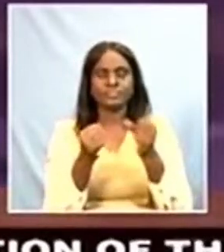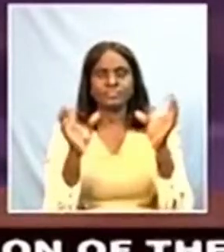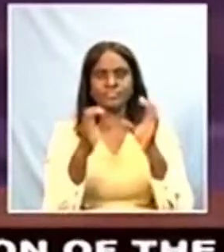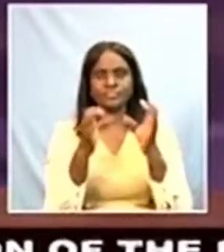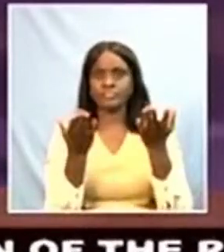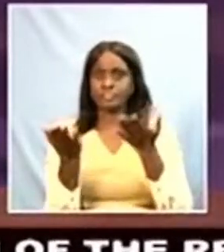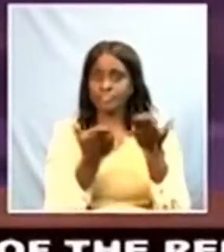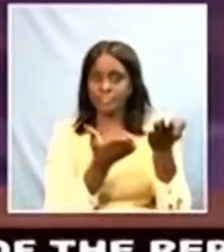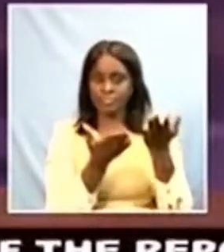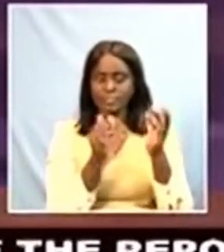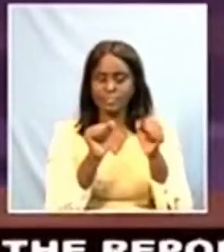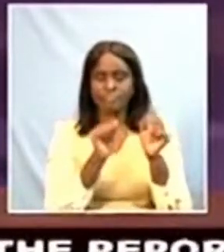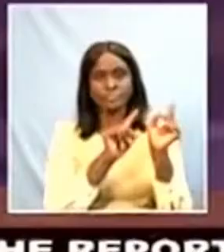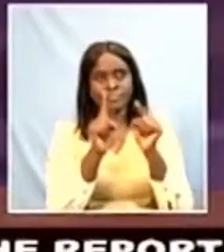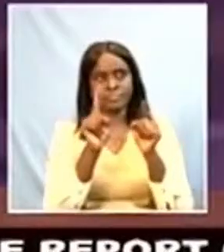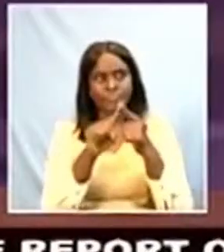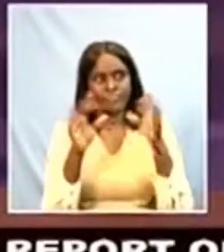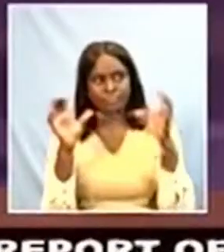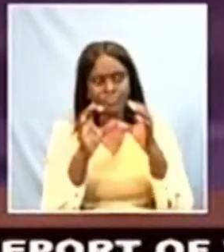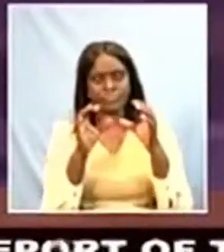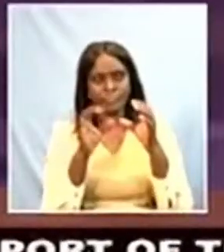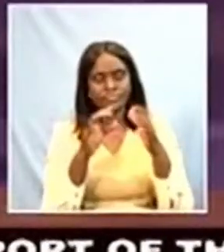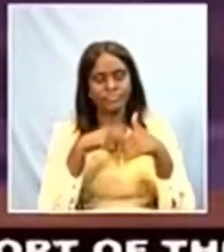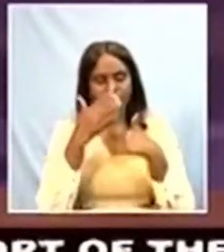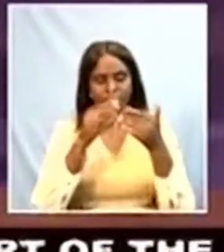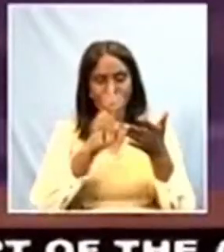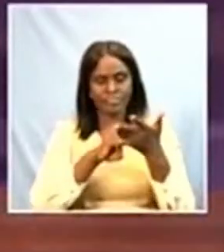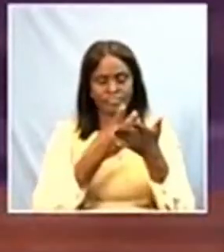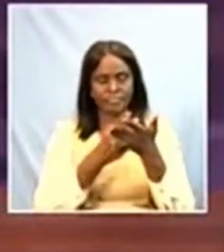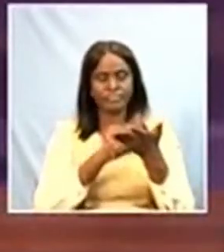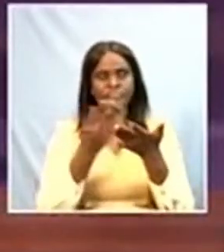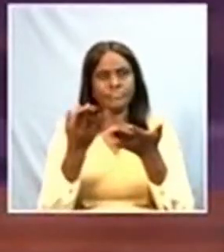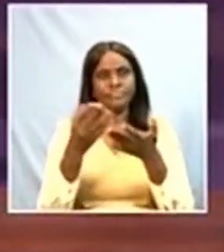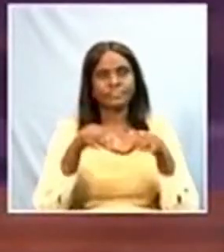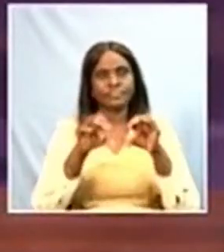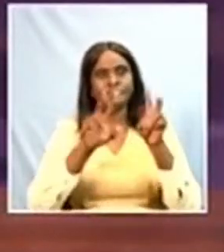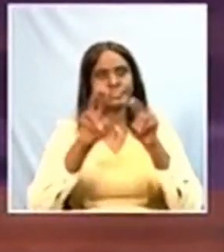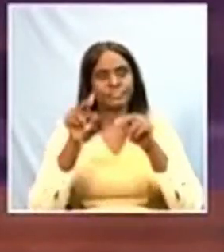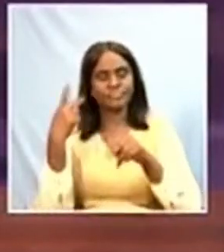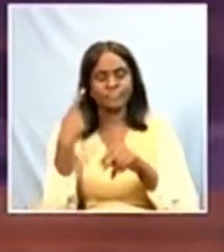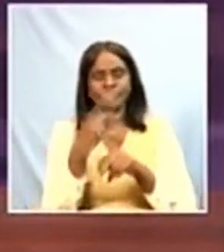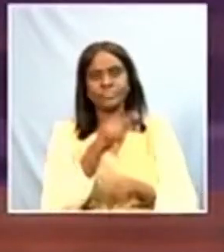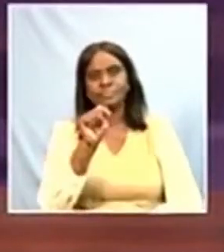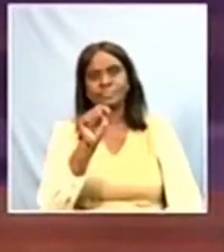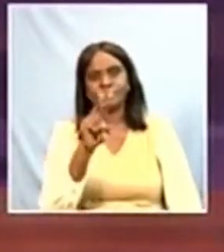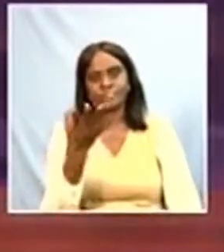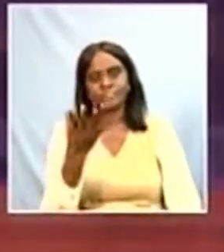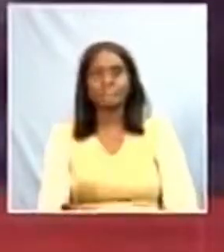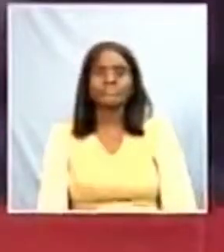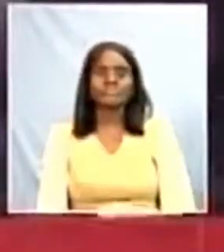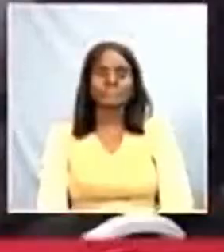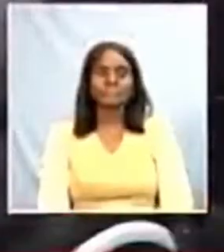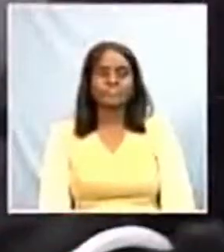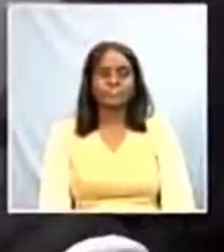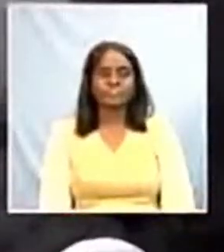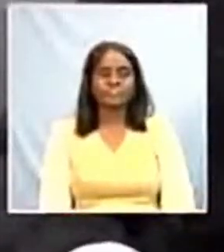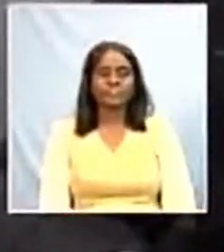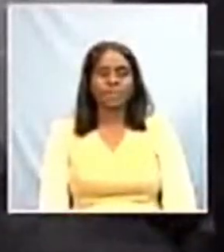committee reconvenes, we'll be able to cross back to the committee, and the next witness will be Sioma. Keep watching Parliament Television.